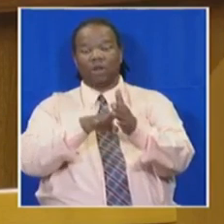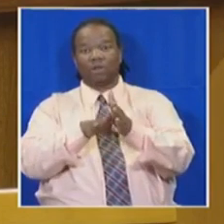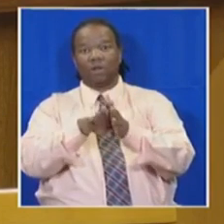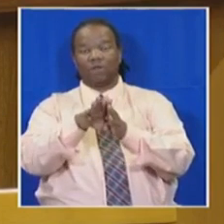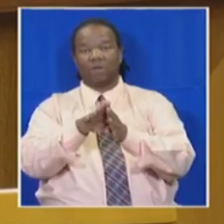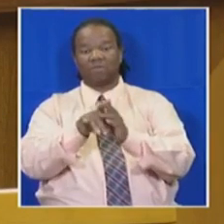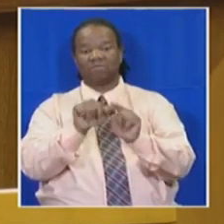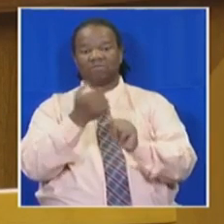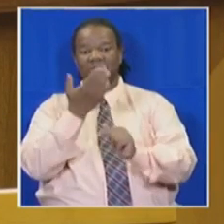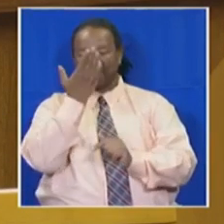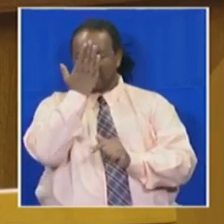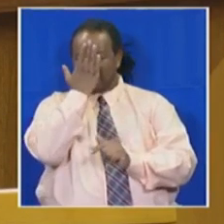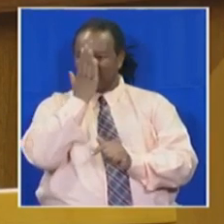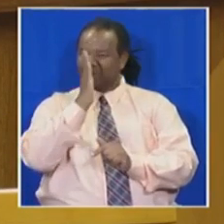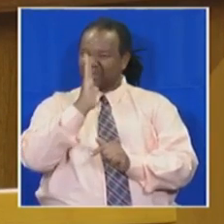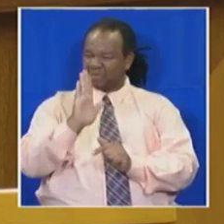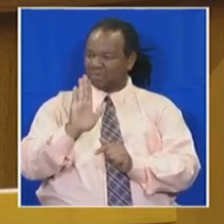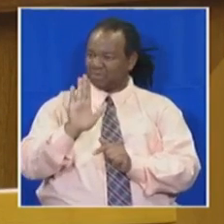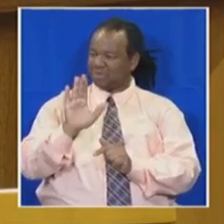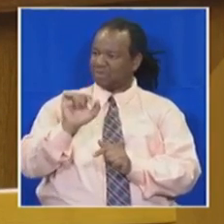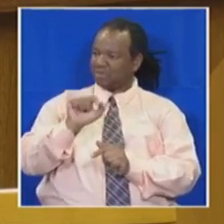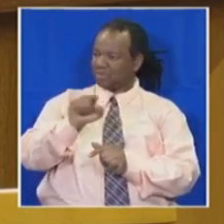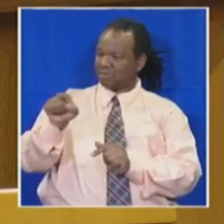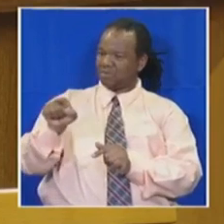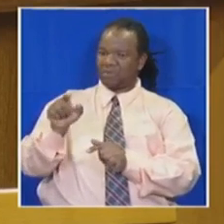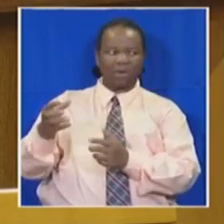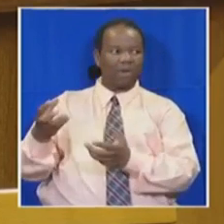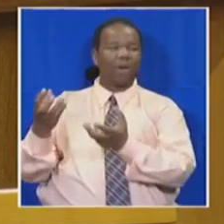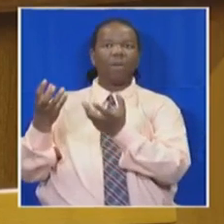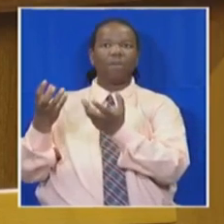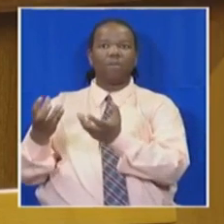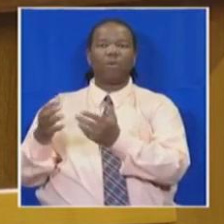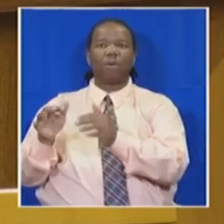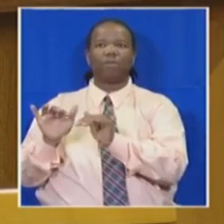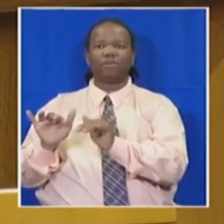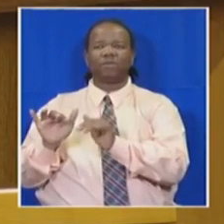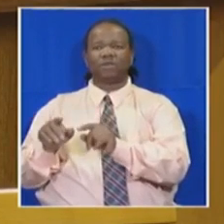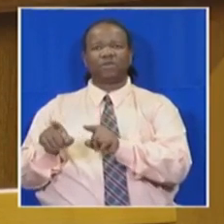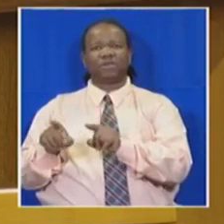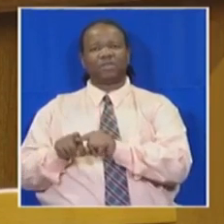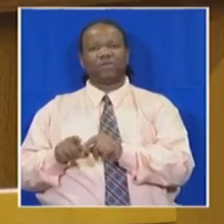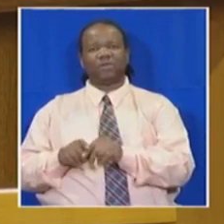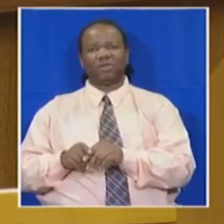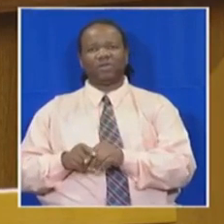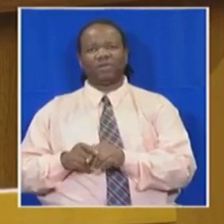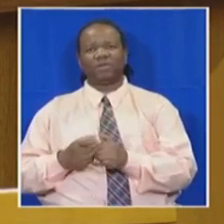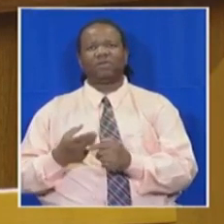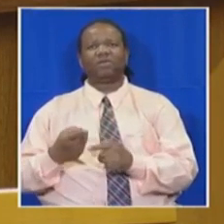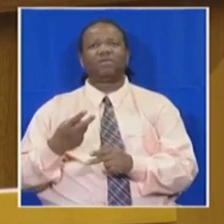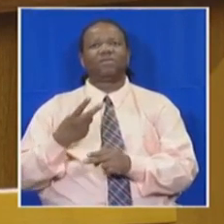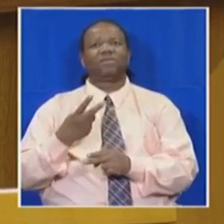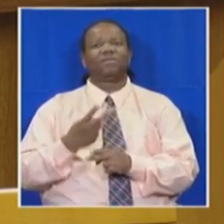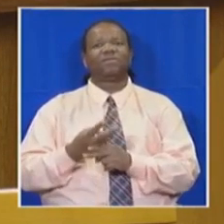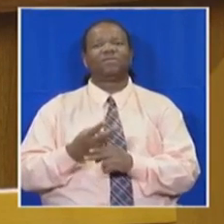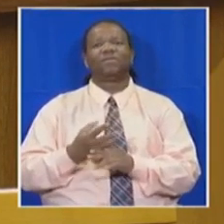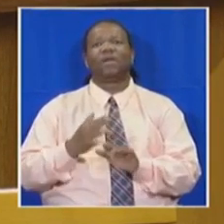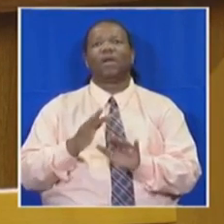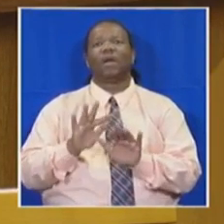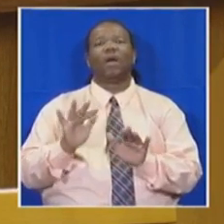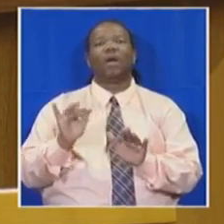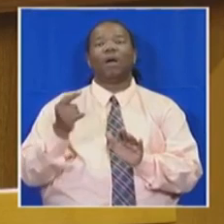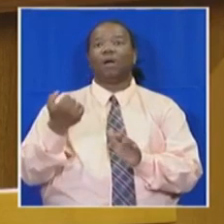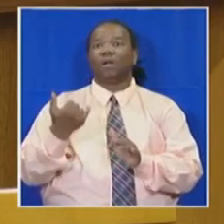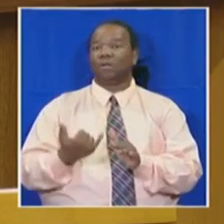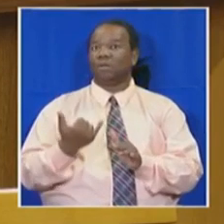attitude towards the poor and vulnerable? This is what it says. It tells the people of this country, you are not a priority